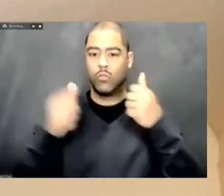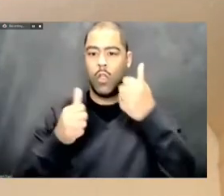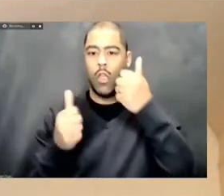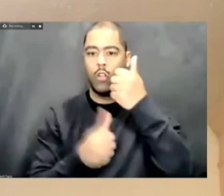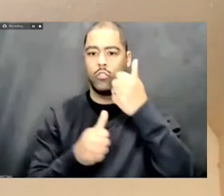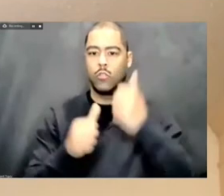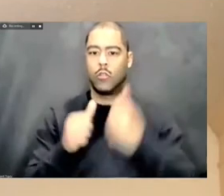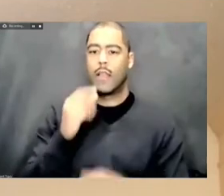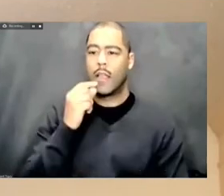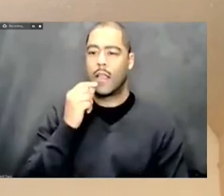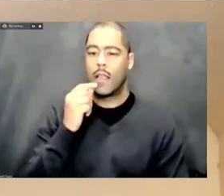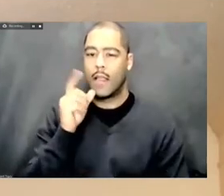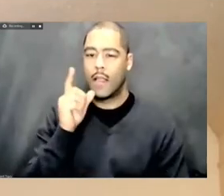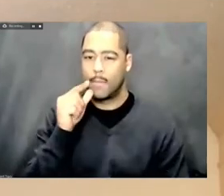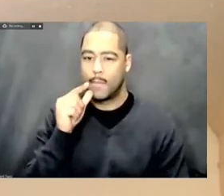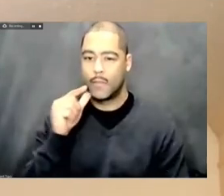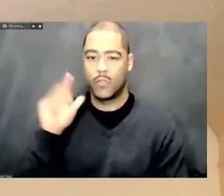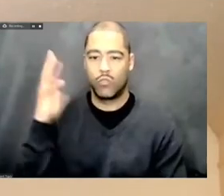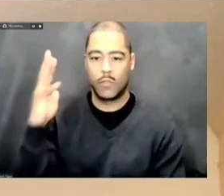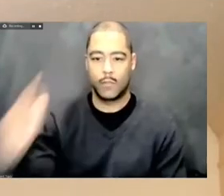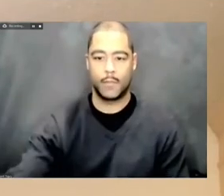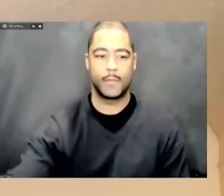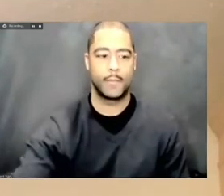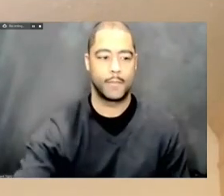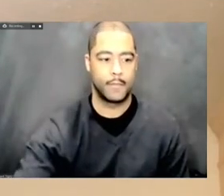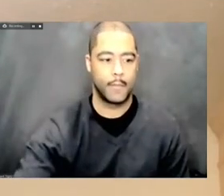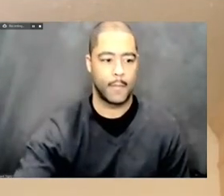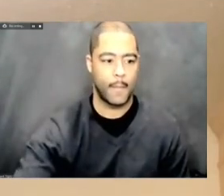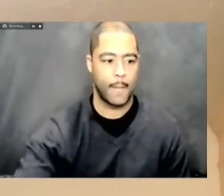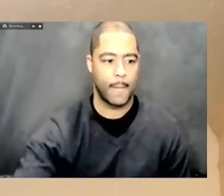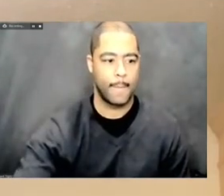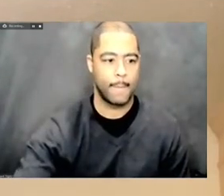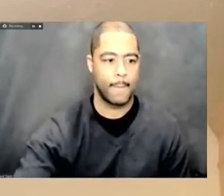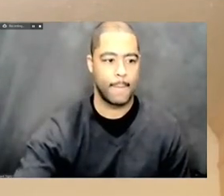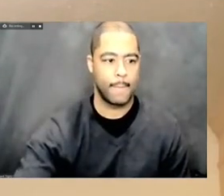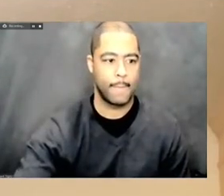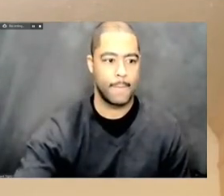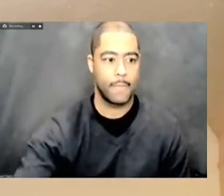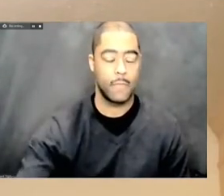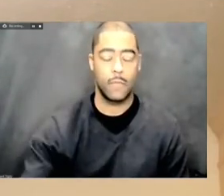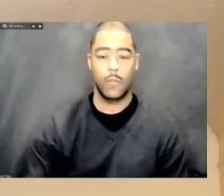Not rain, but fine mist falls from my lemon tree.